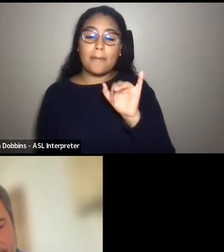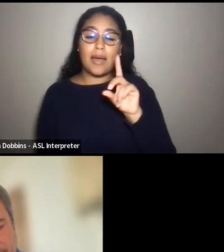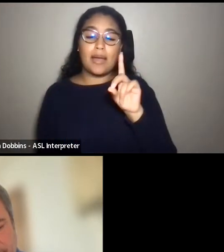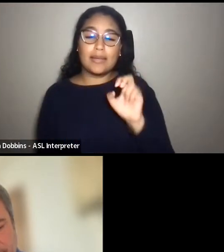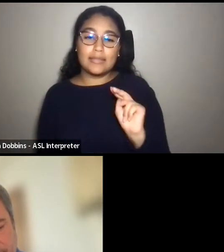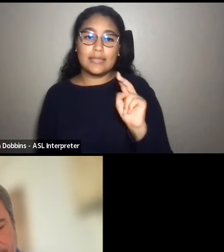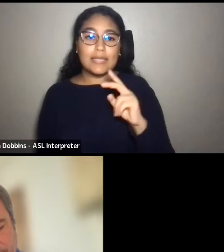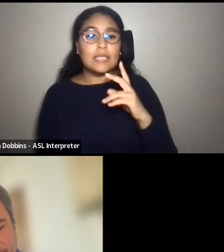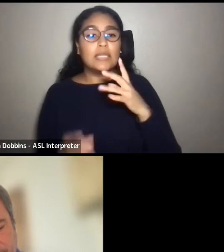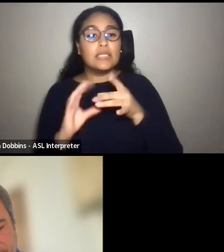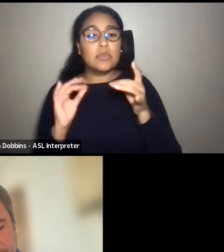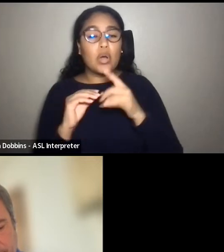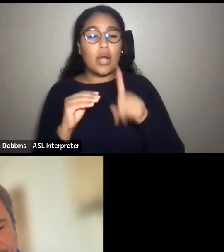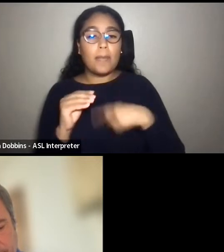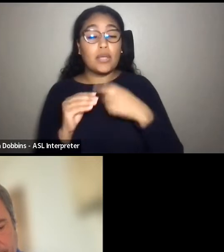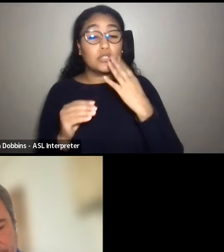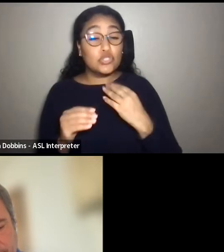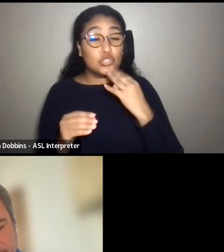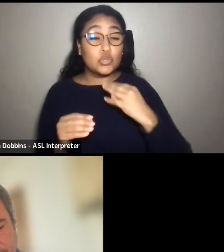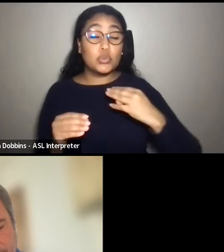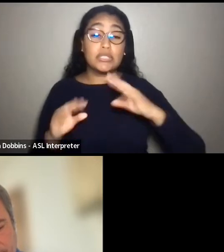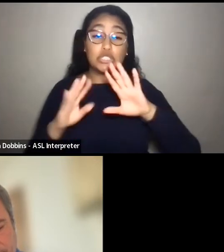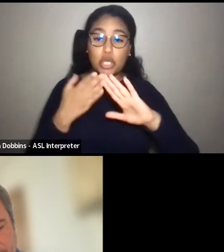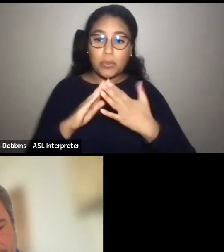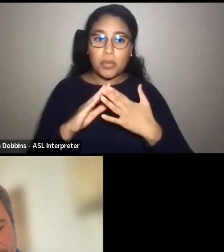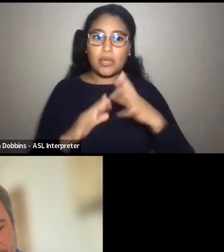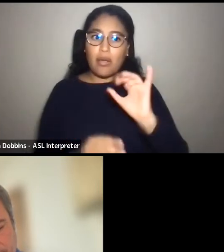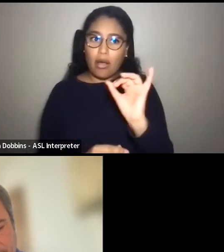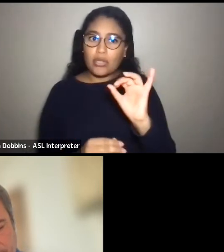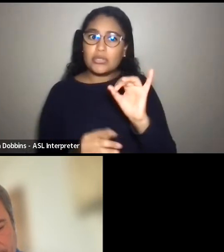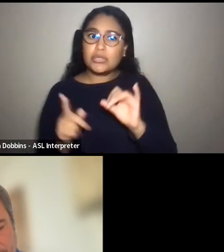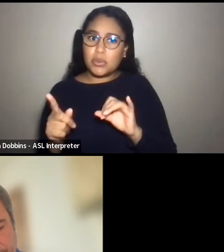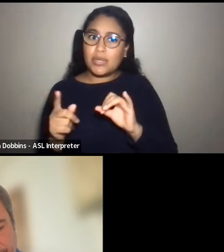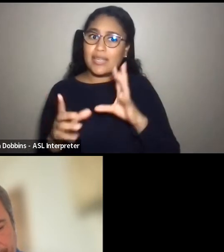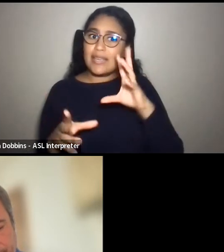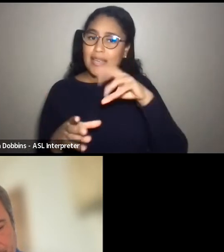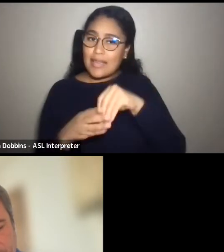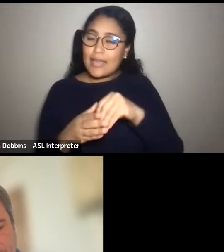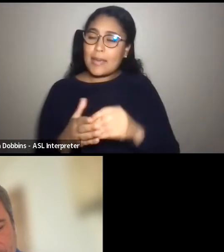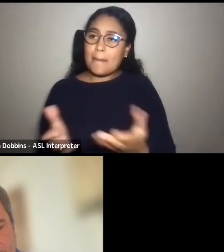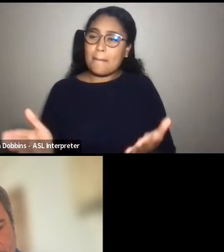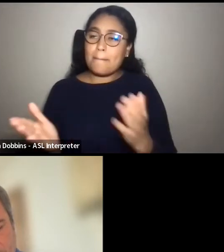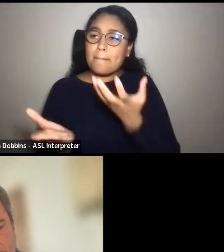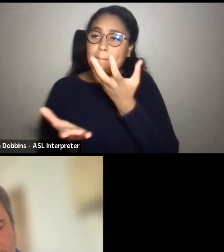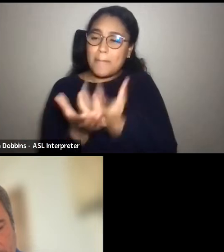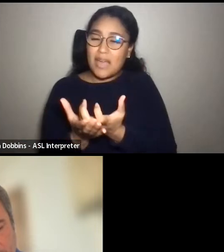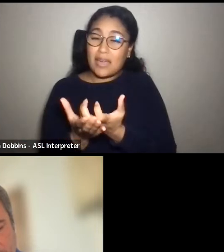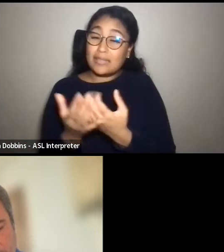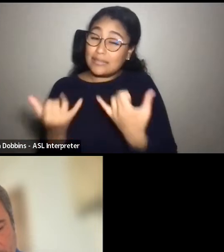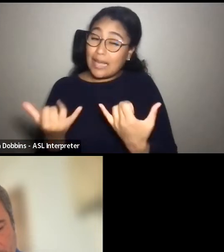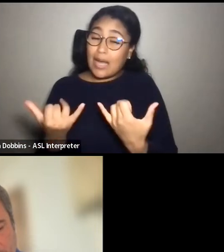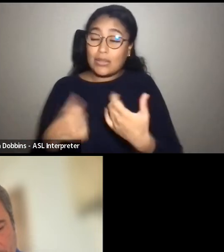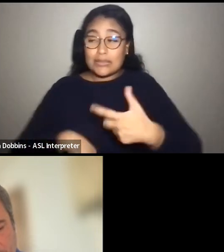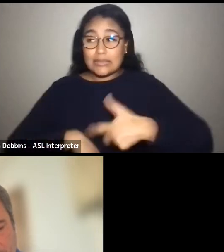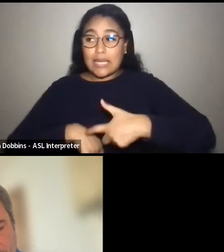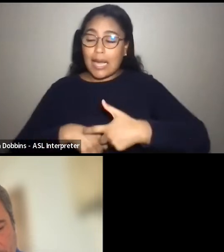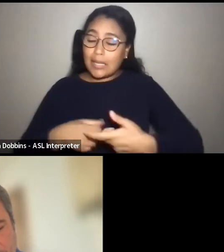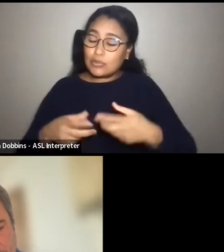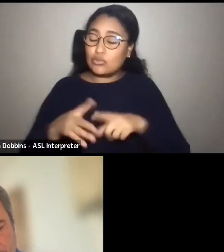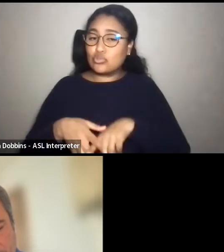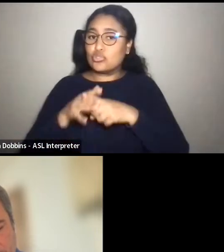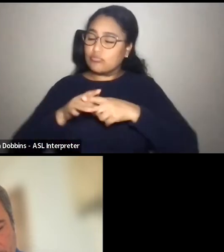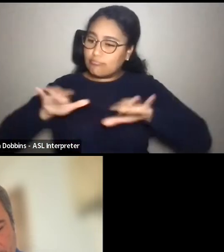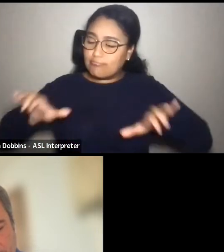the threats to the Jewish communities both abroad and in the US. He included an impassioned plea that this is the time to act and communicate